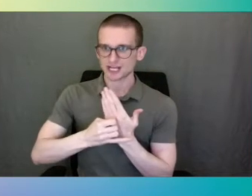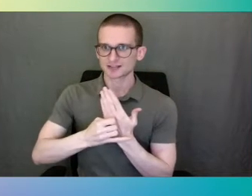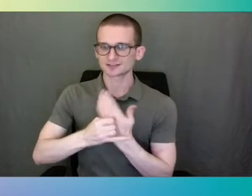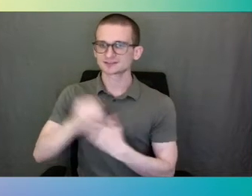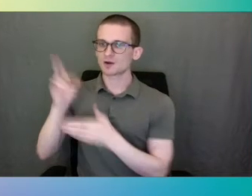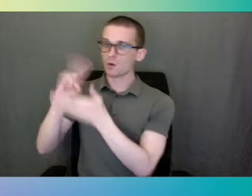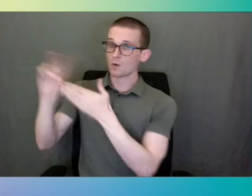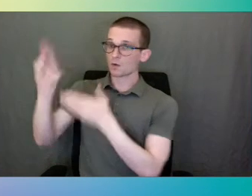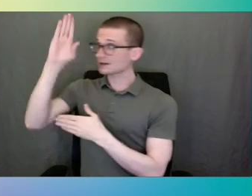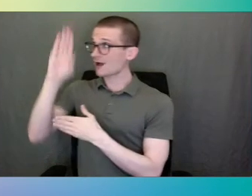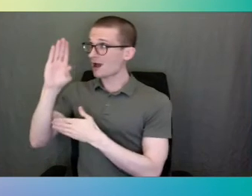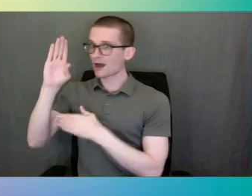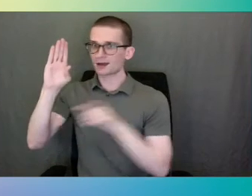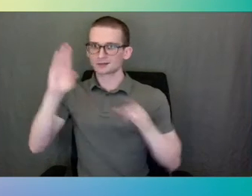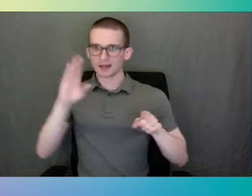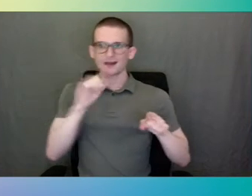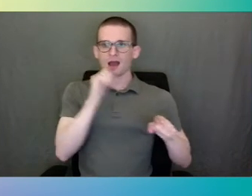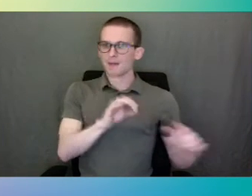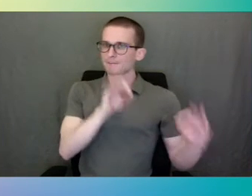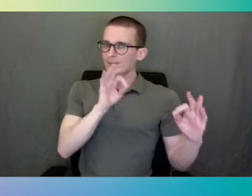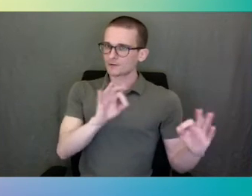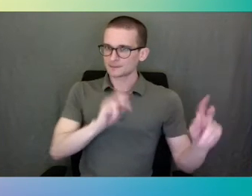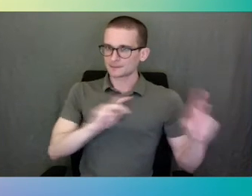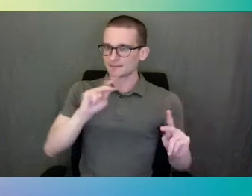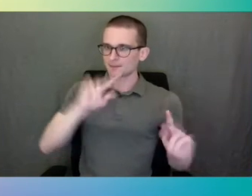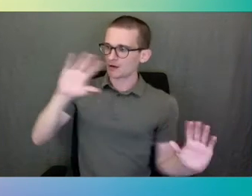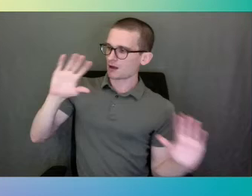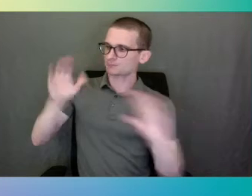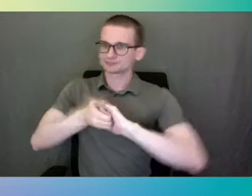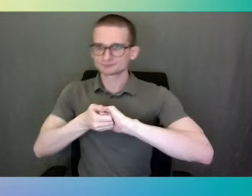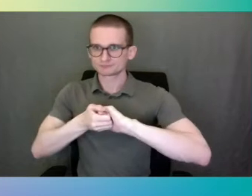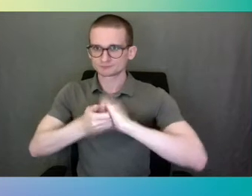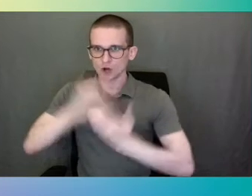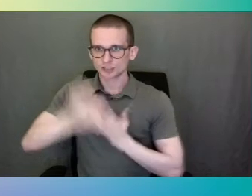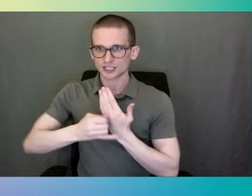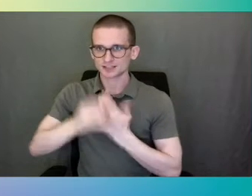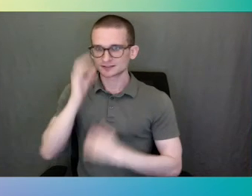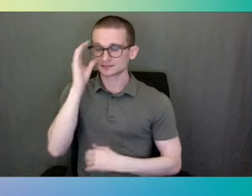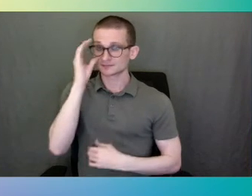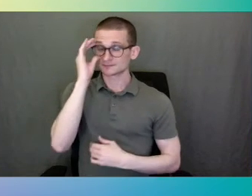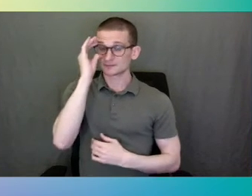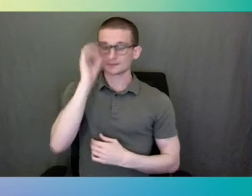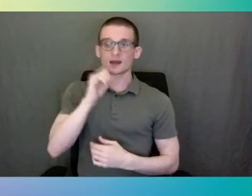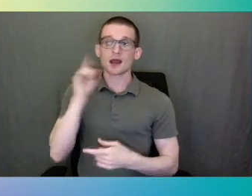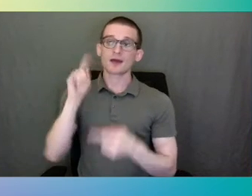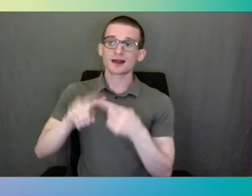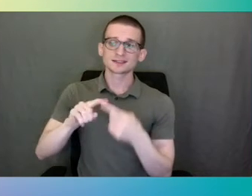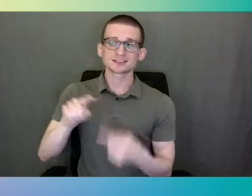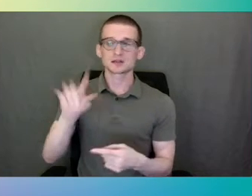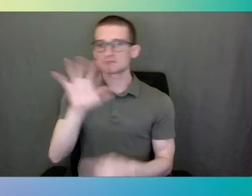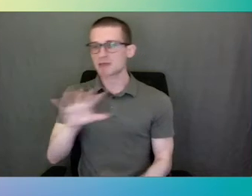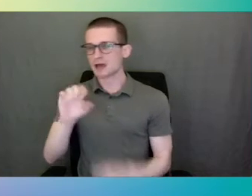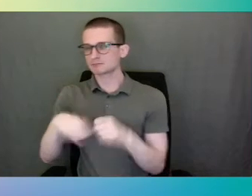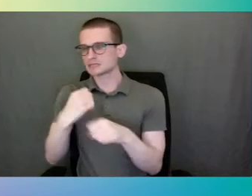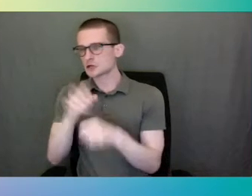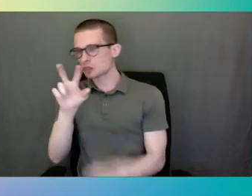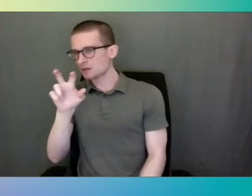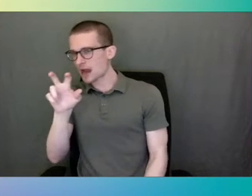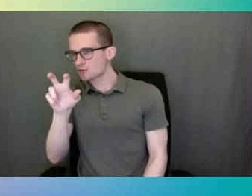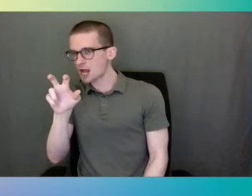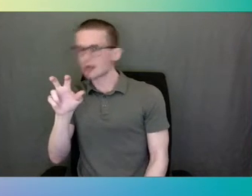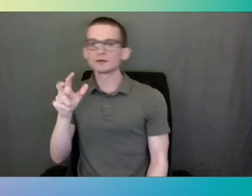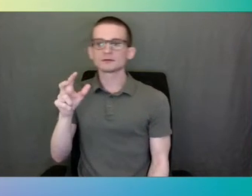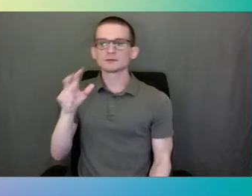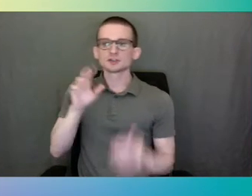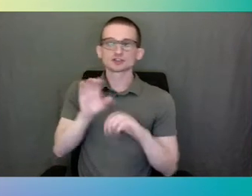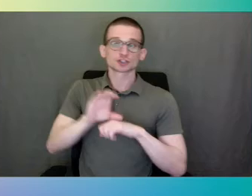and imperfect humans. It wasn't until the 4th century that the church leaders decided which of the many books would